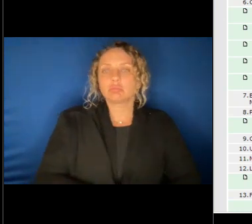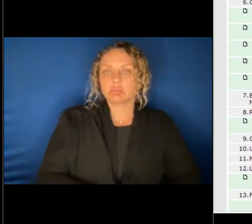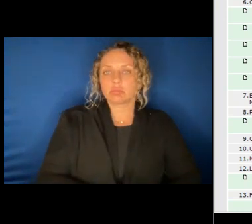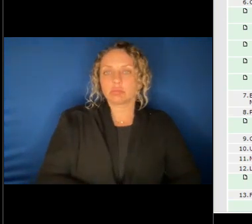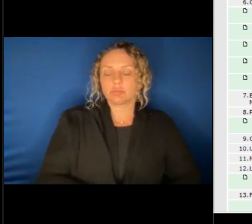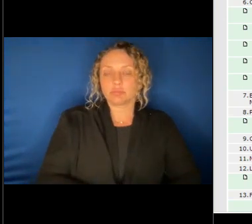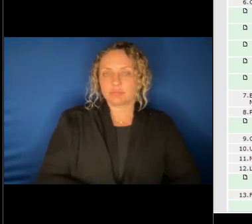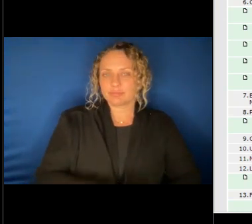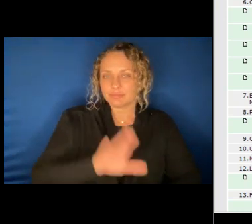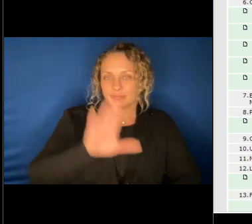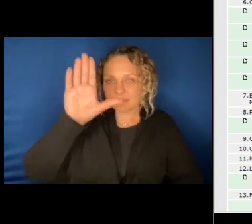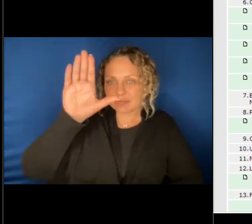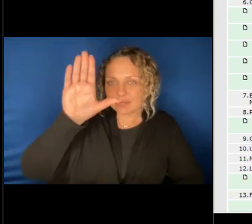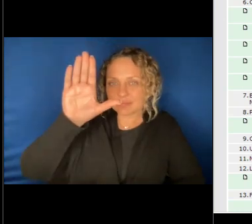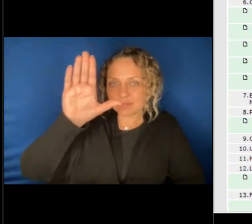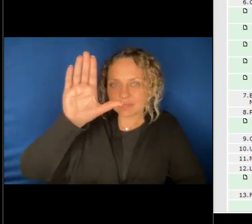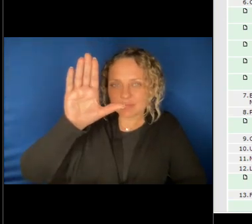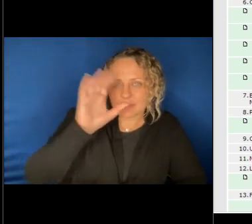I'm,